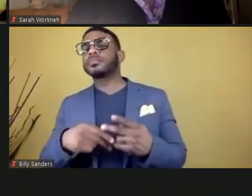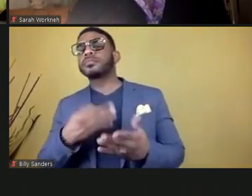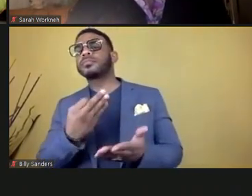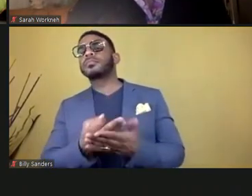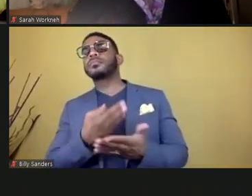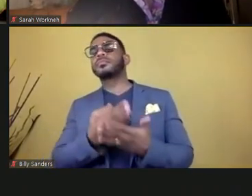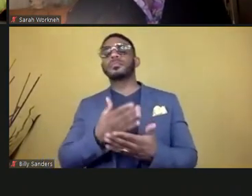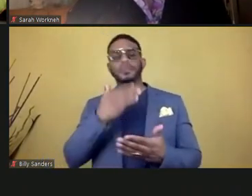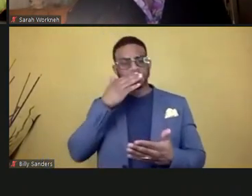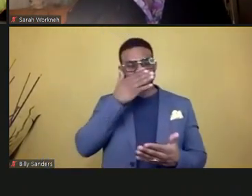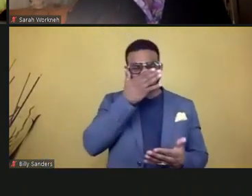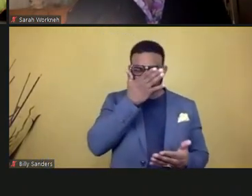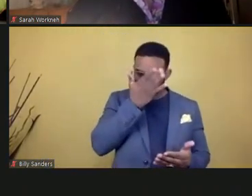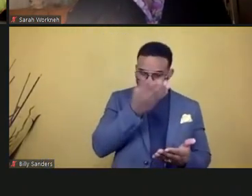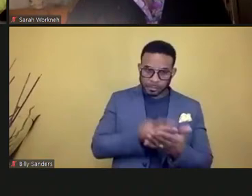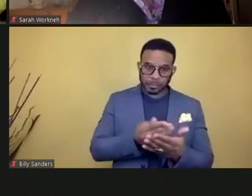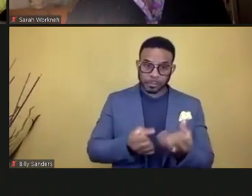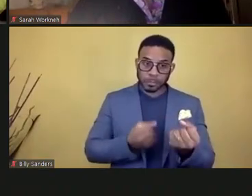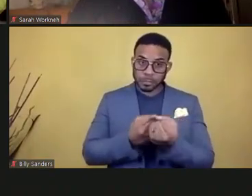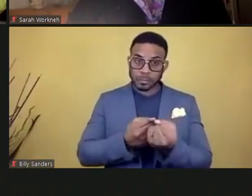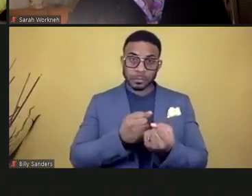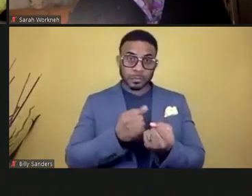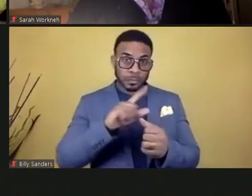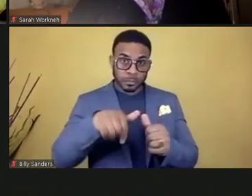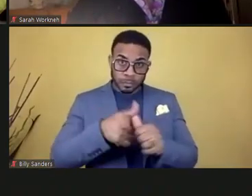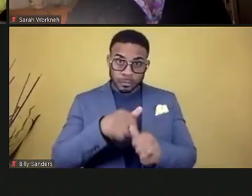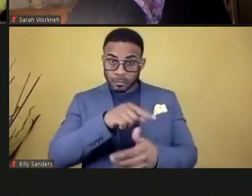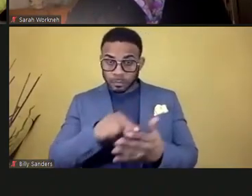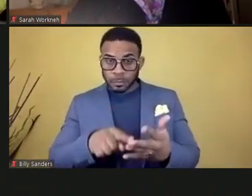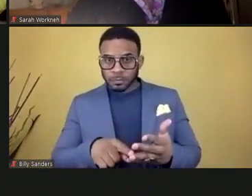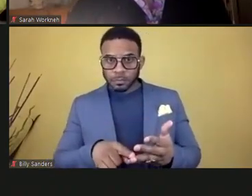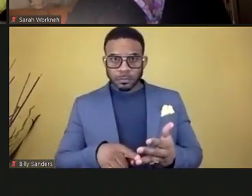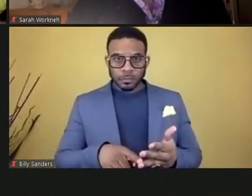funding and like money support are going behind them.